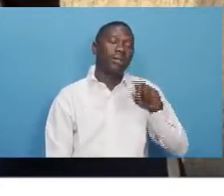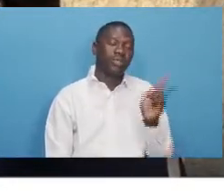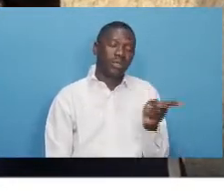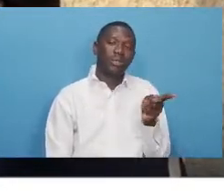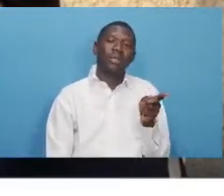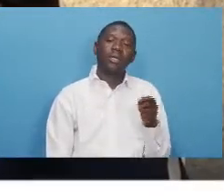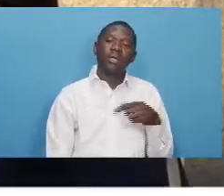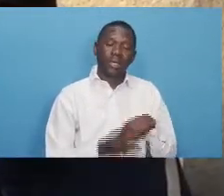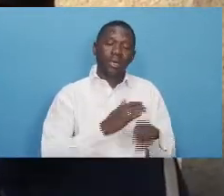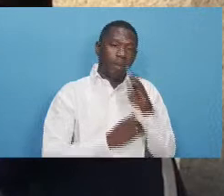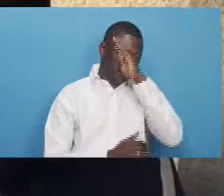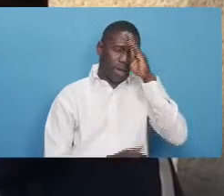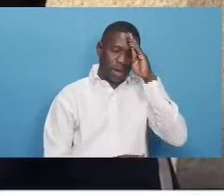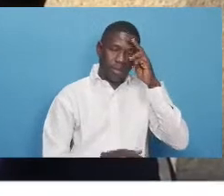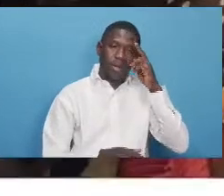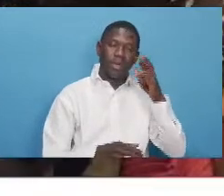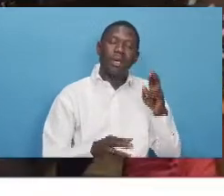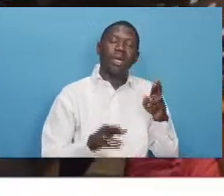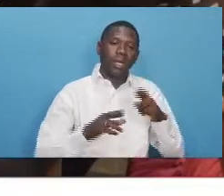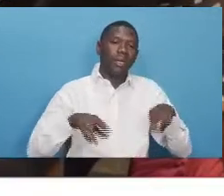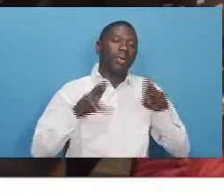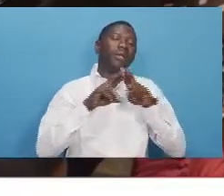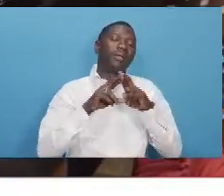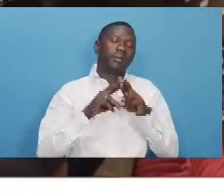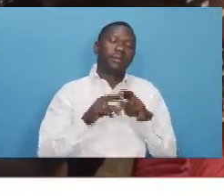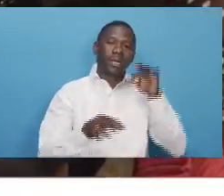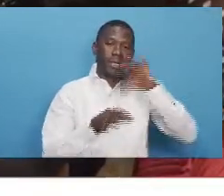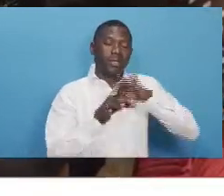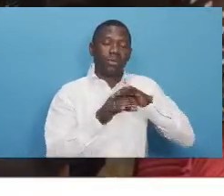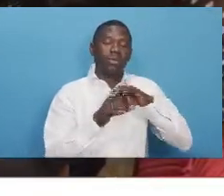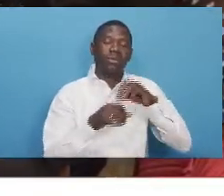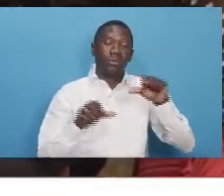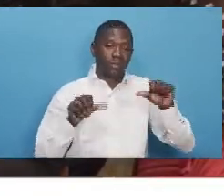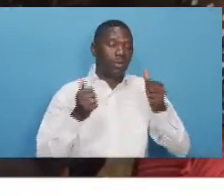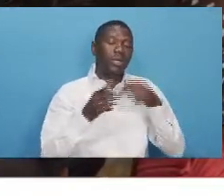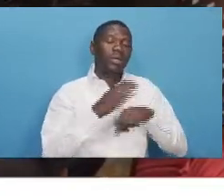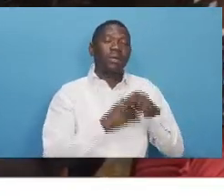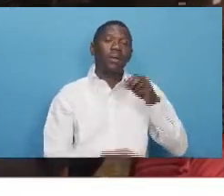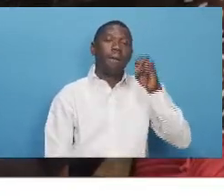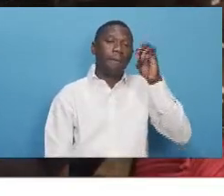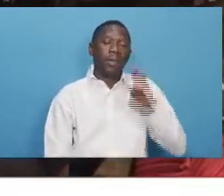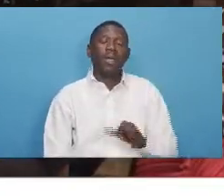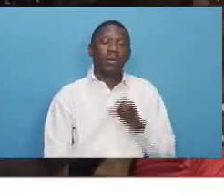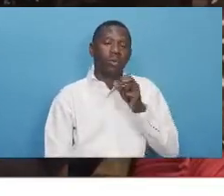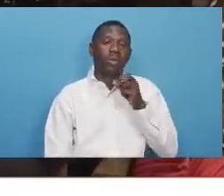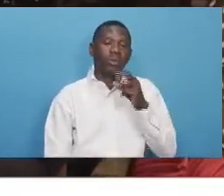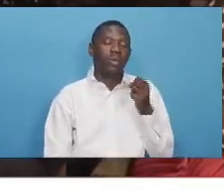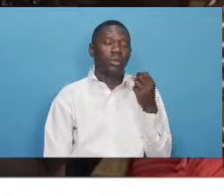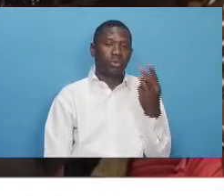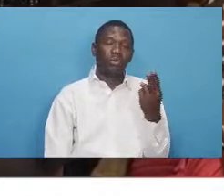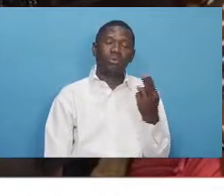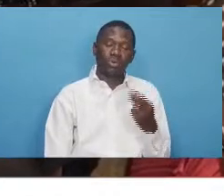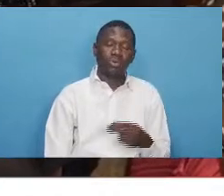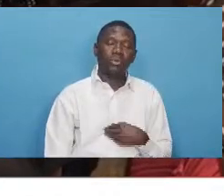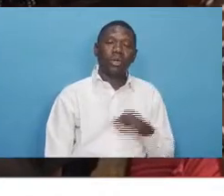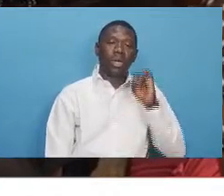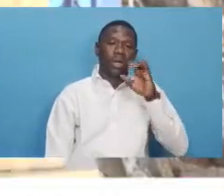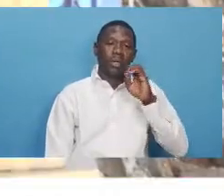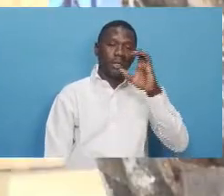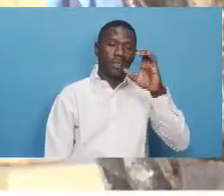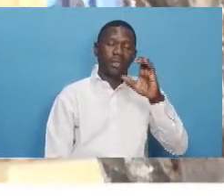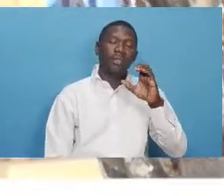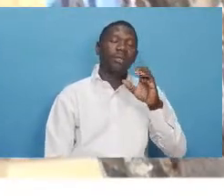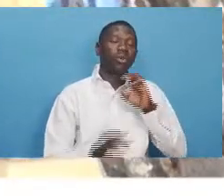election is scheduled for Saturday, 14th May 2022. Pama Kankan, the IEC's communication officer,